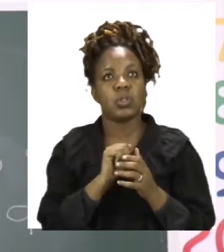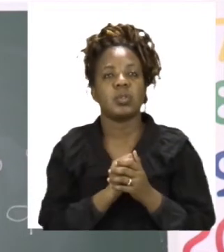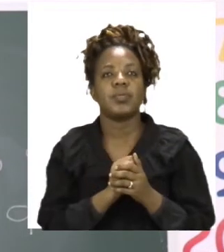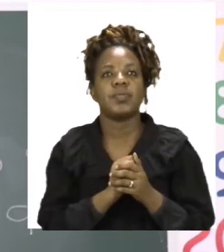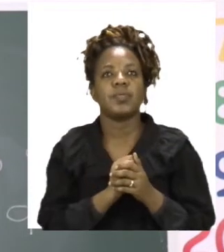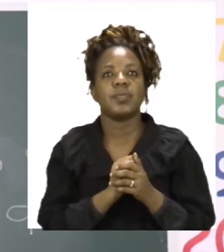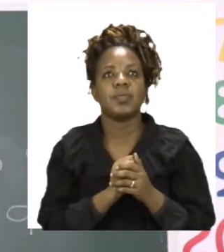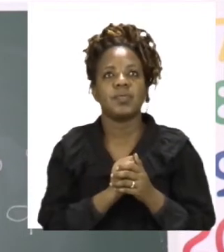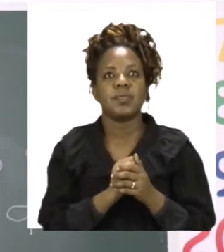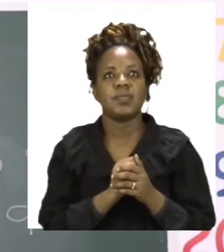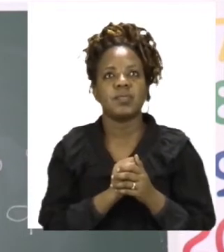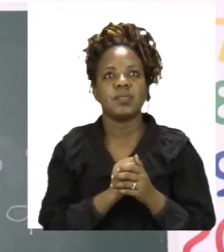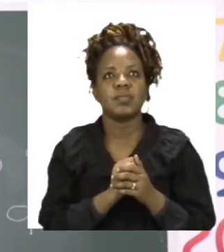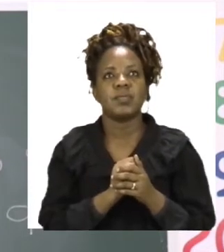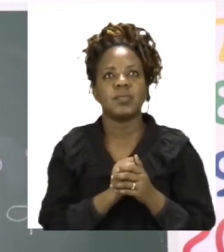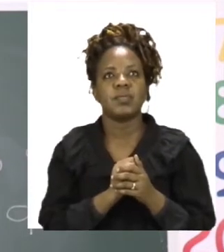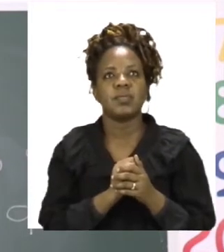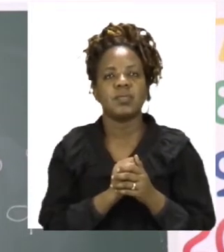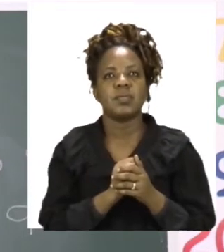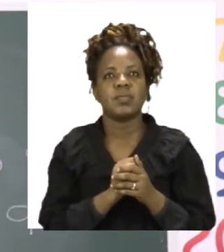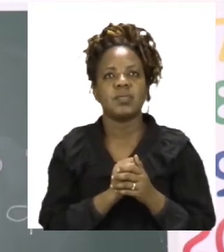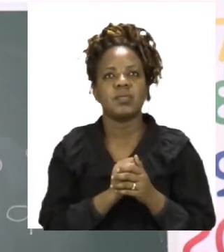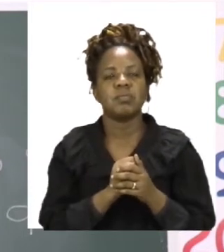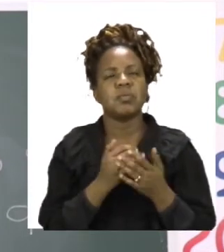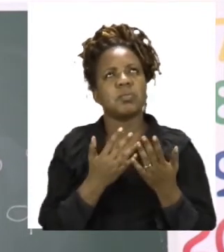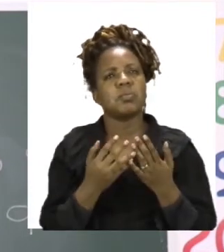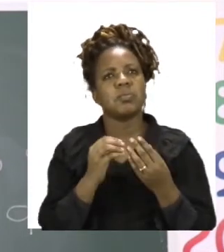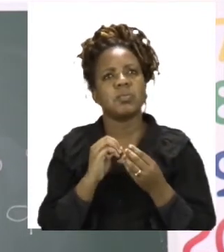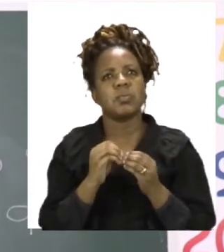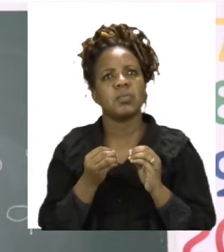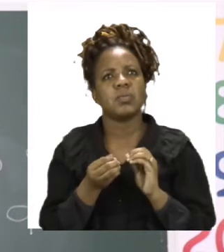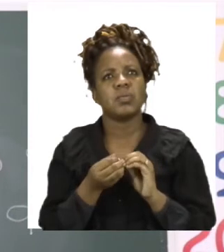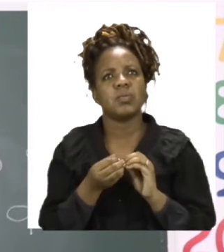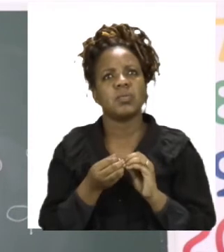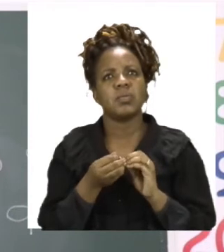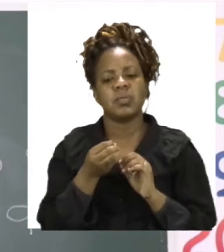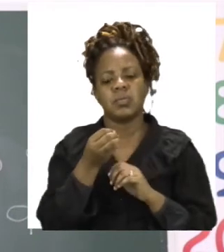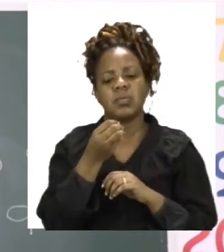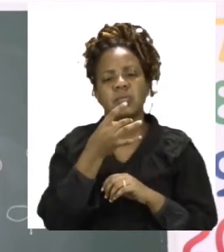unit, the back number. So if we have a number like